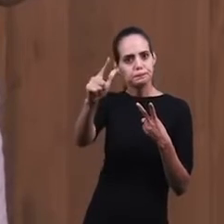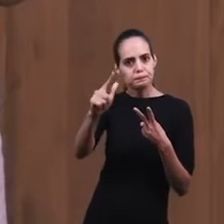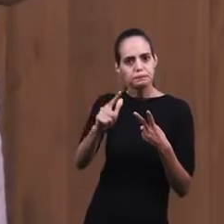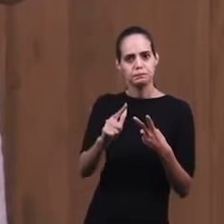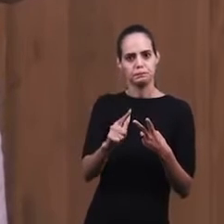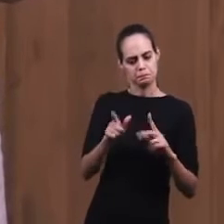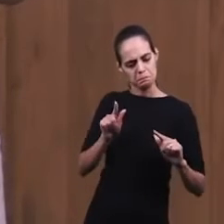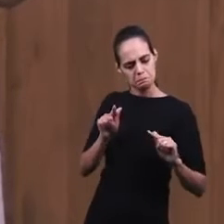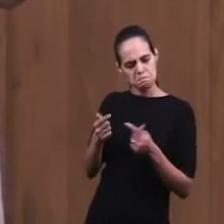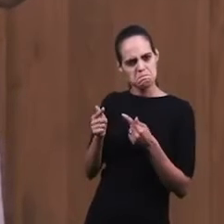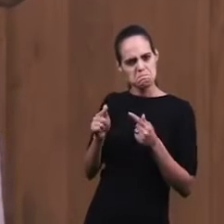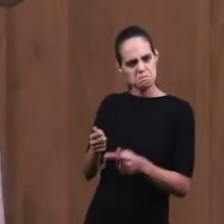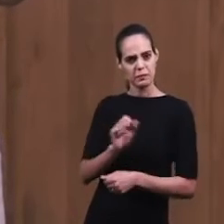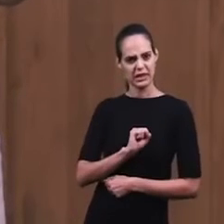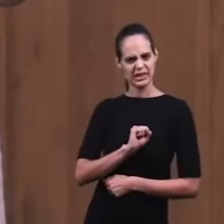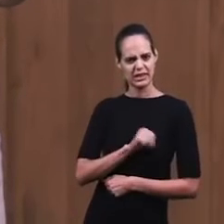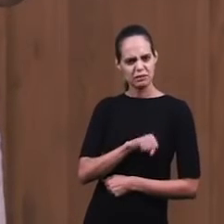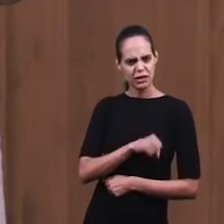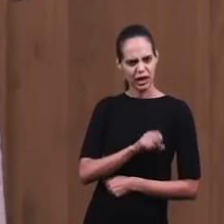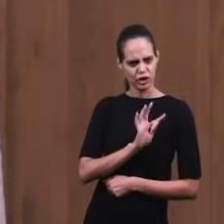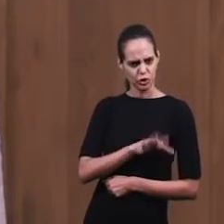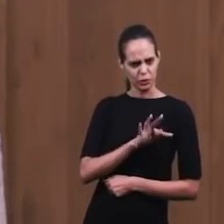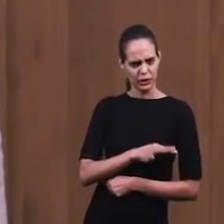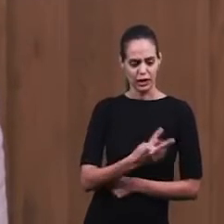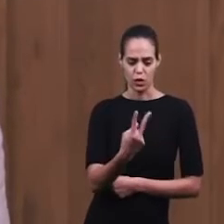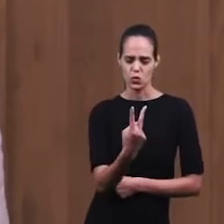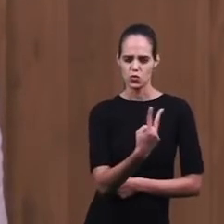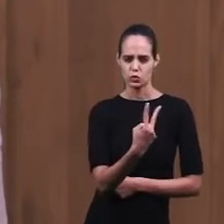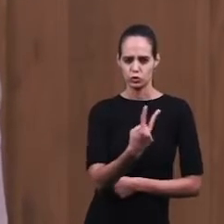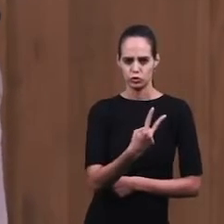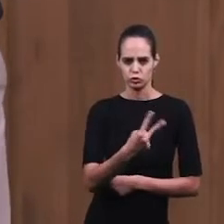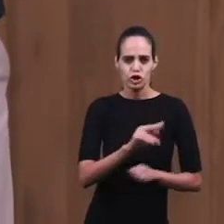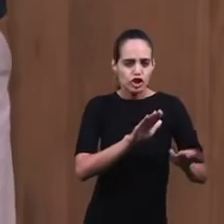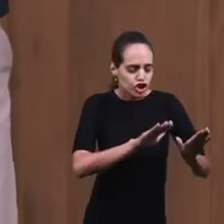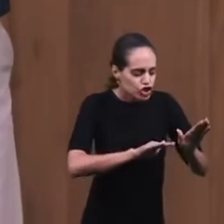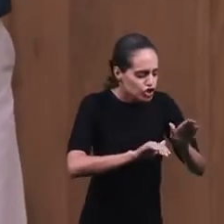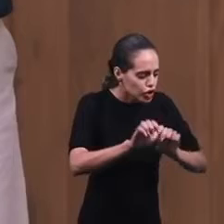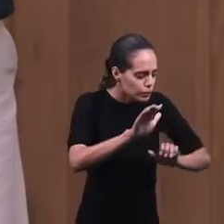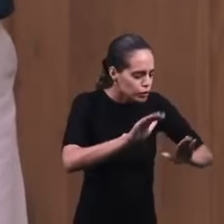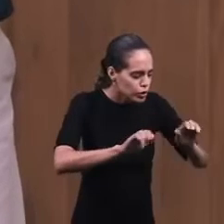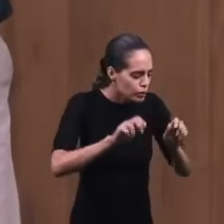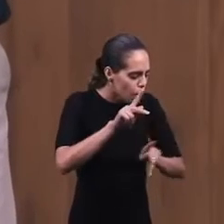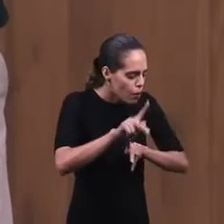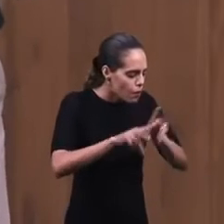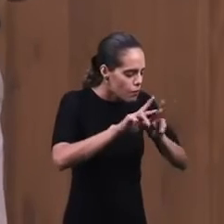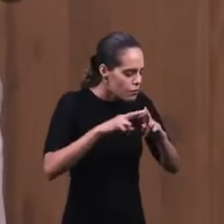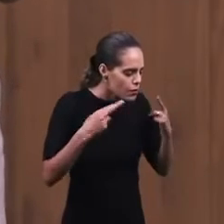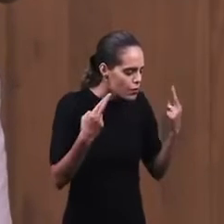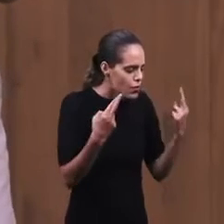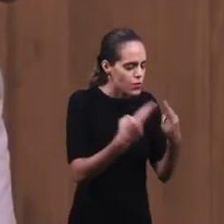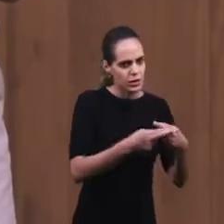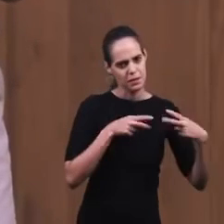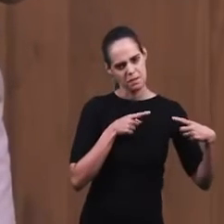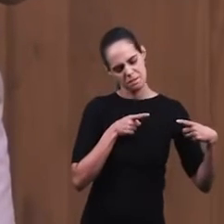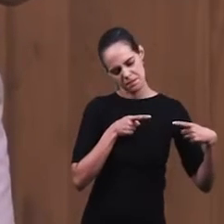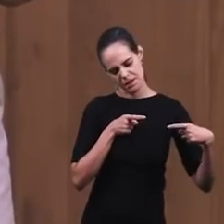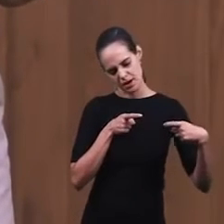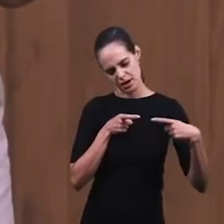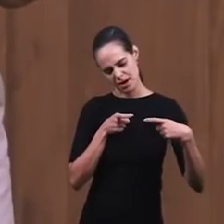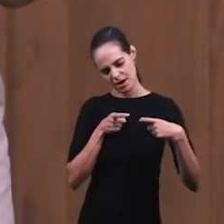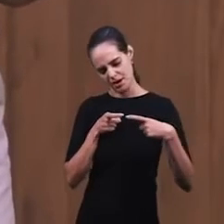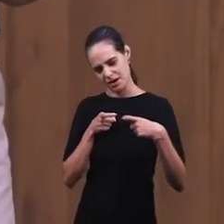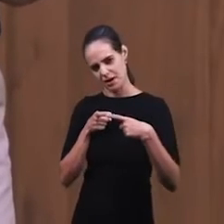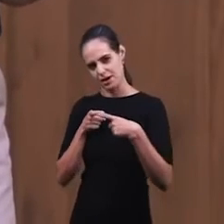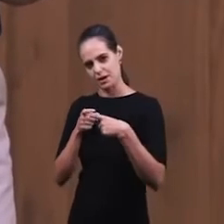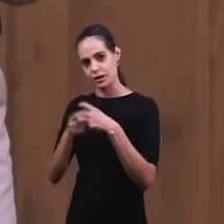plan. Sanballat and Tobiah gathered together their people to fight against Nehemiah and the people